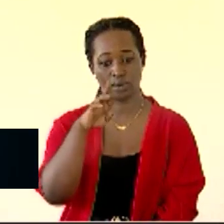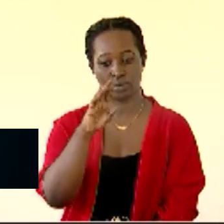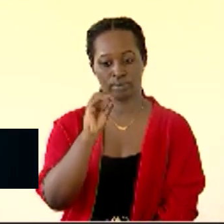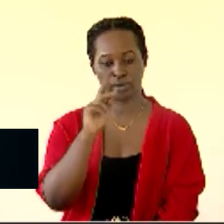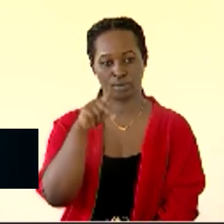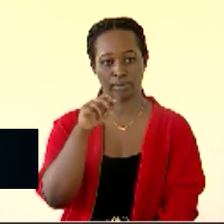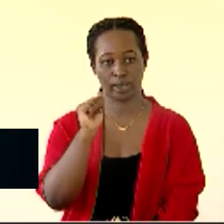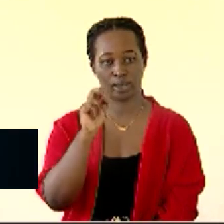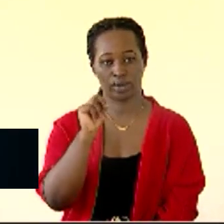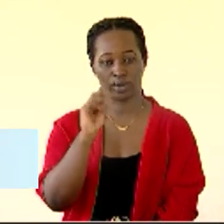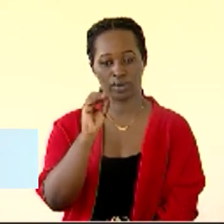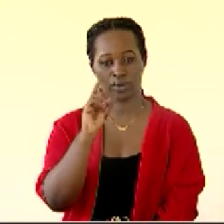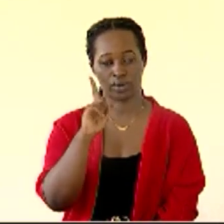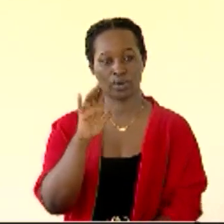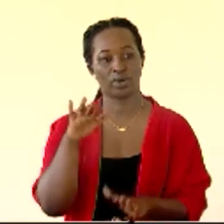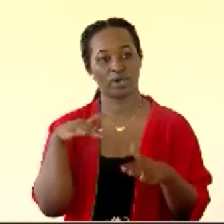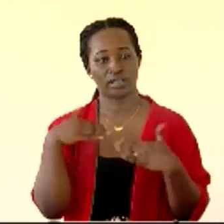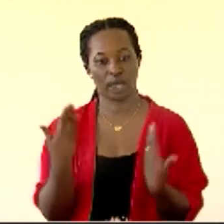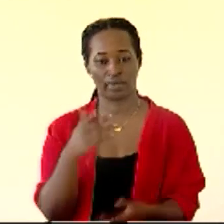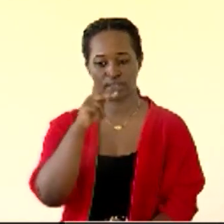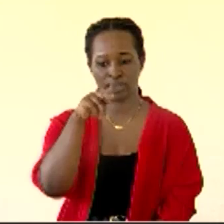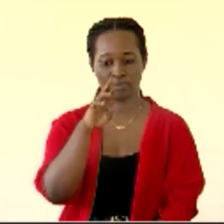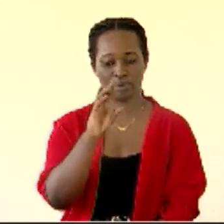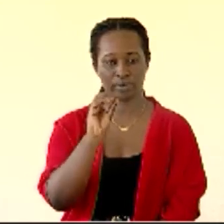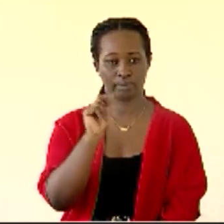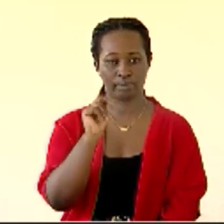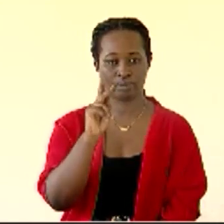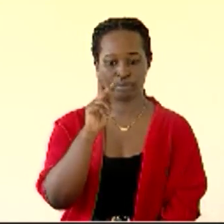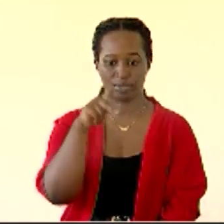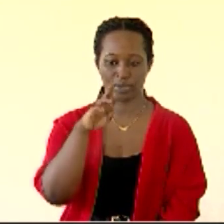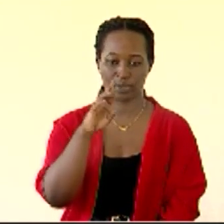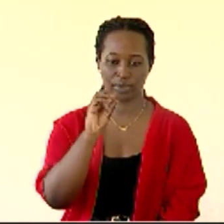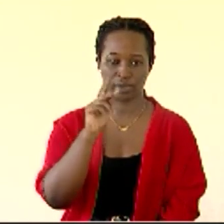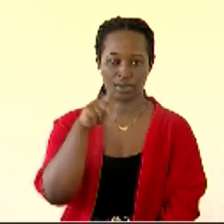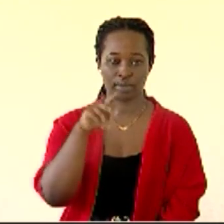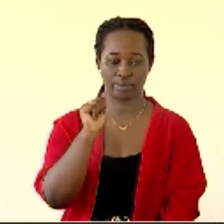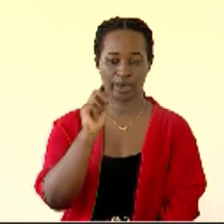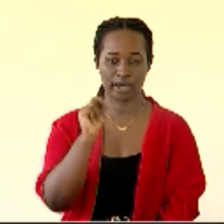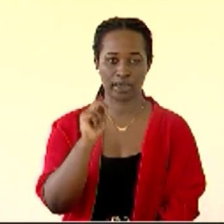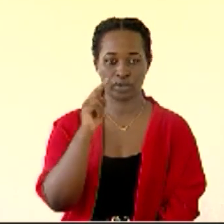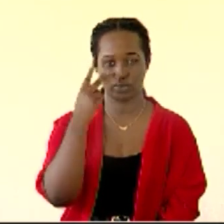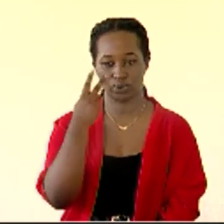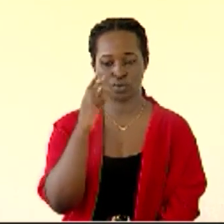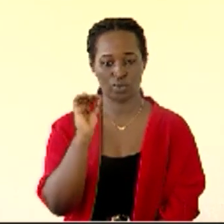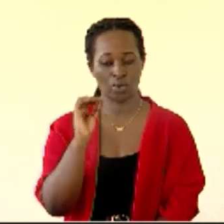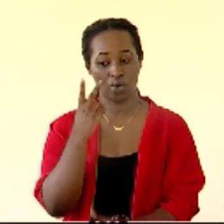2,2-propanol or propan-2-ol. All those can